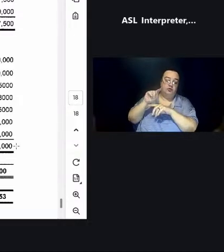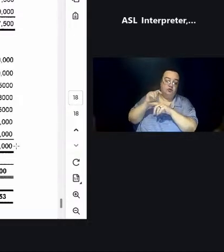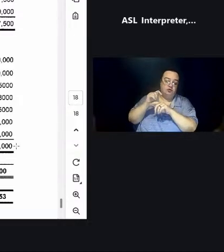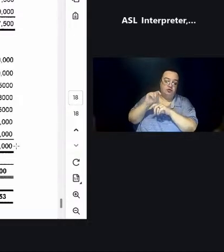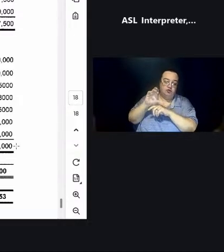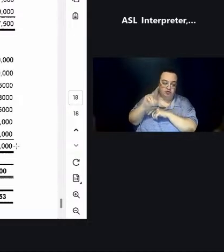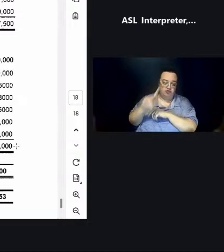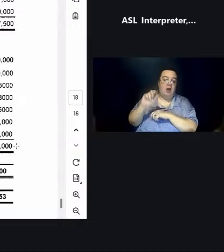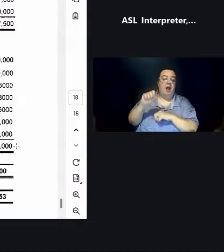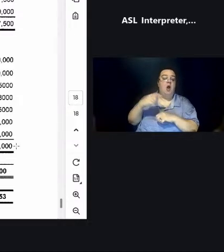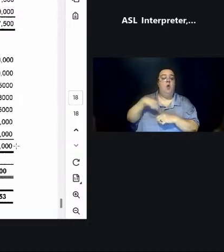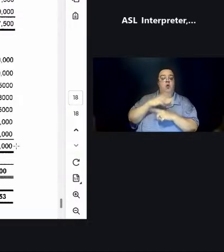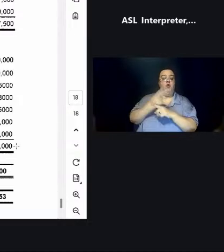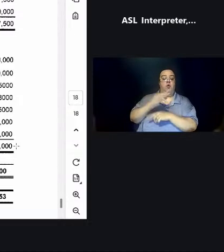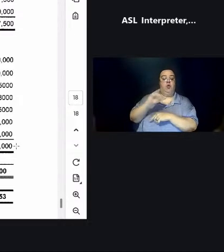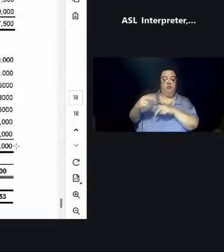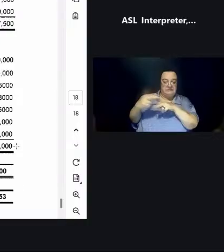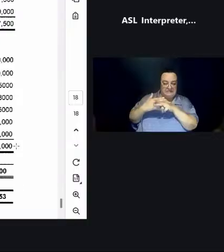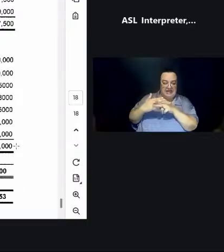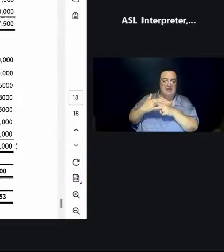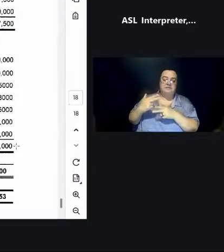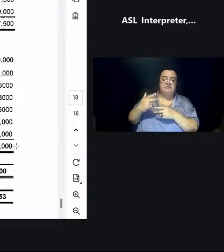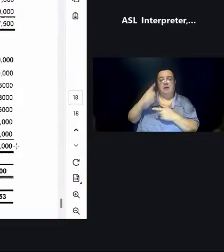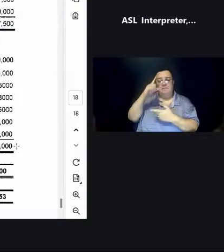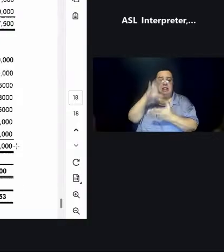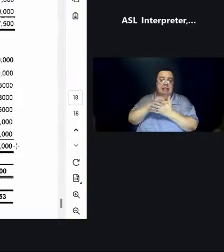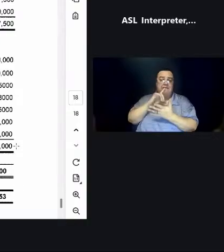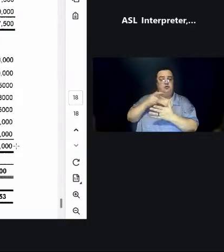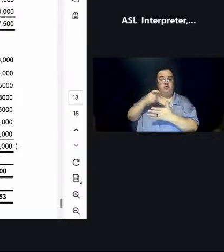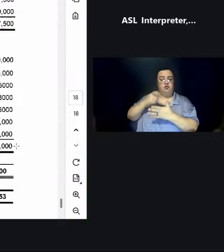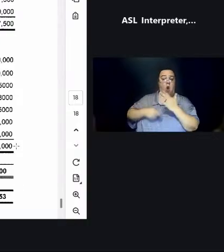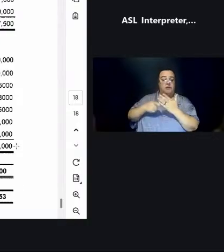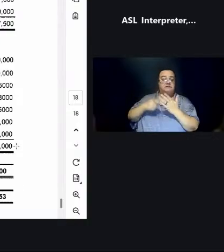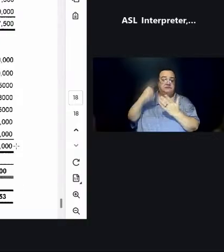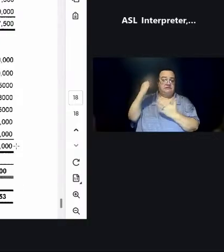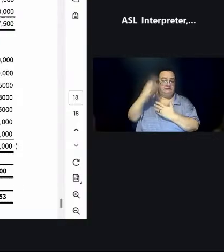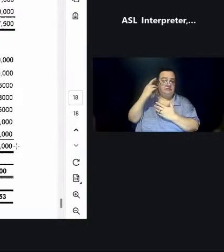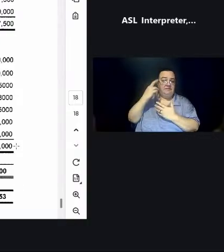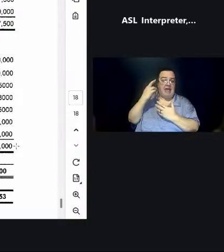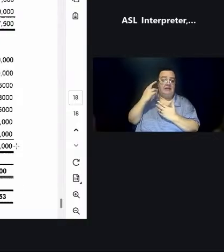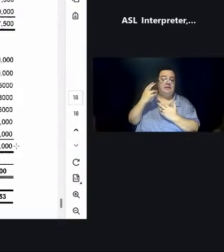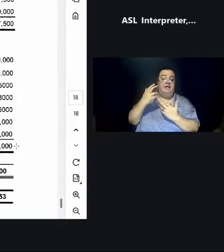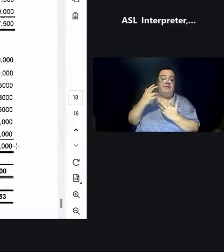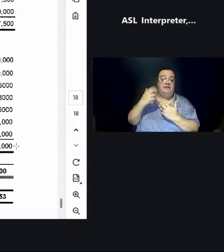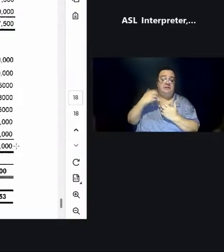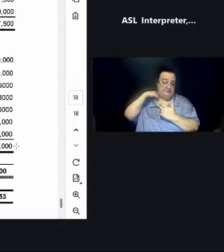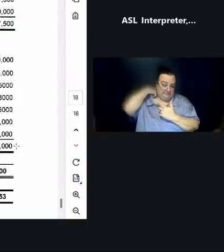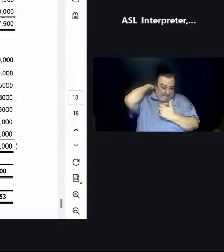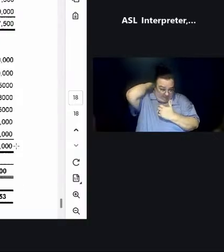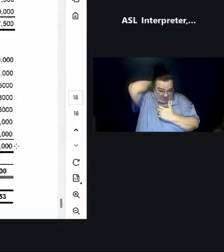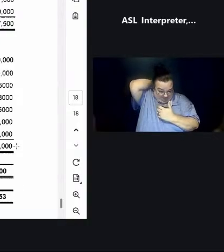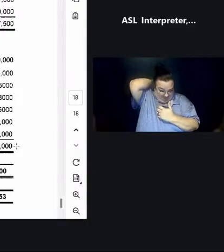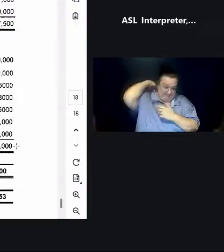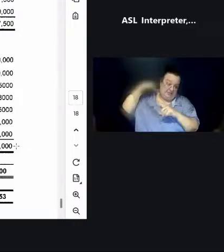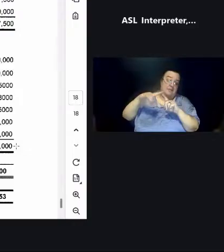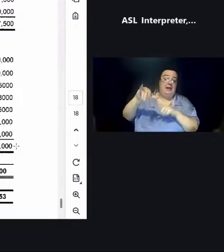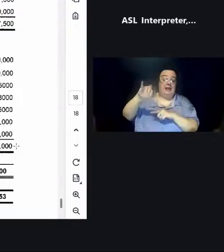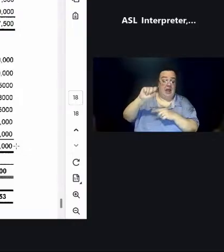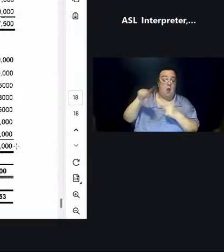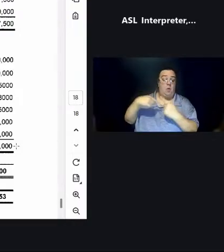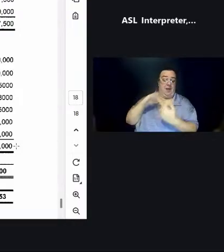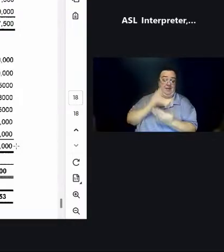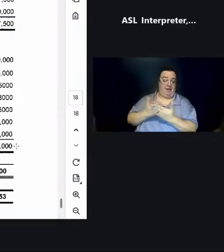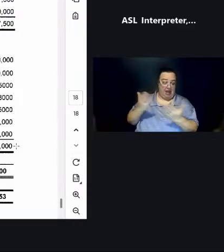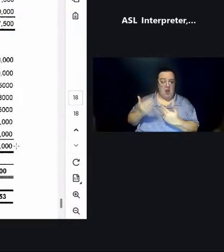But yes, when I got here, there were employees assigned. We do have some regular employees that do